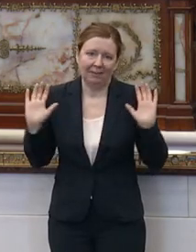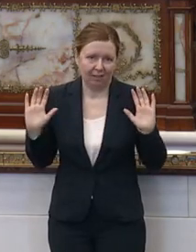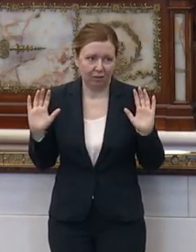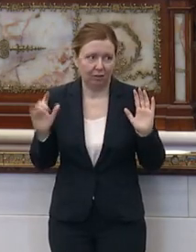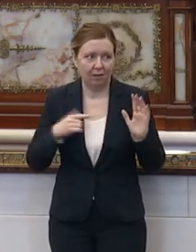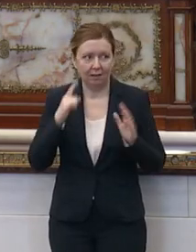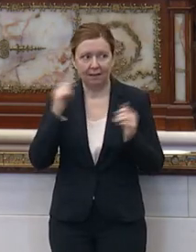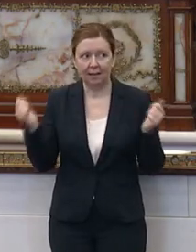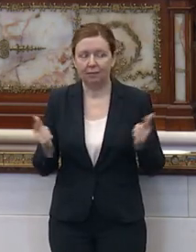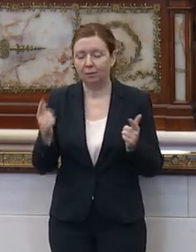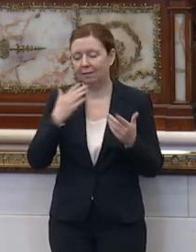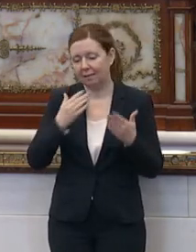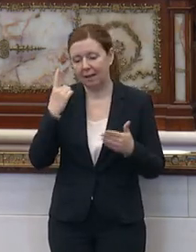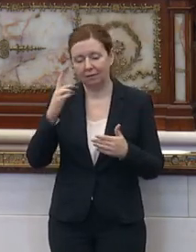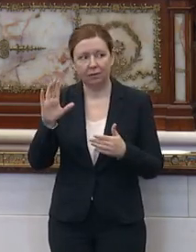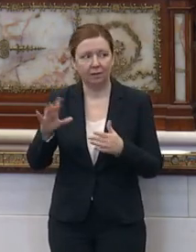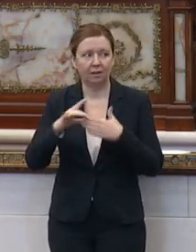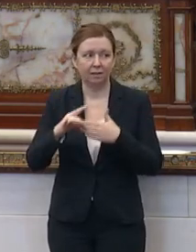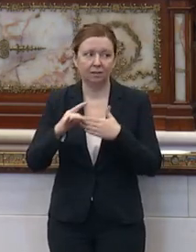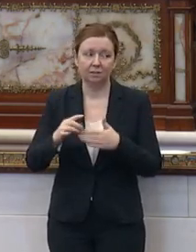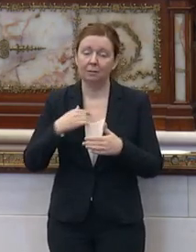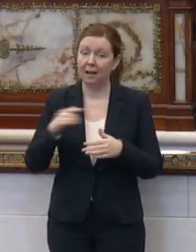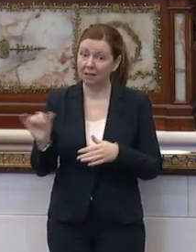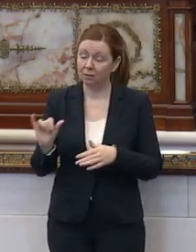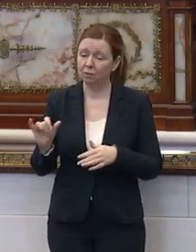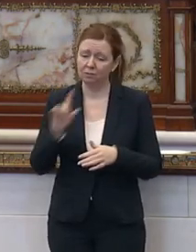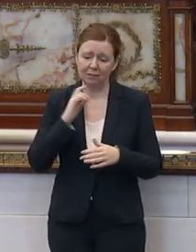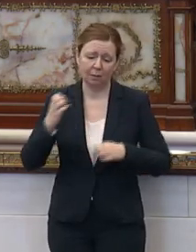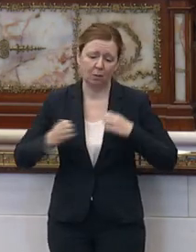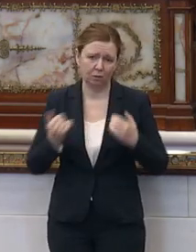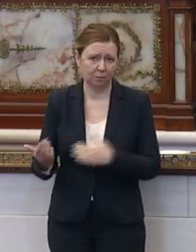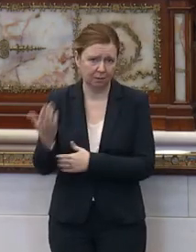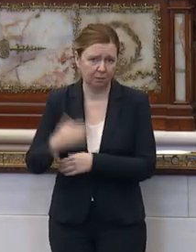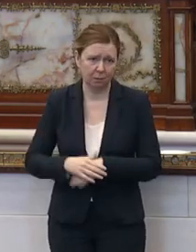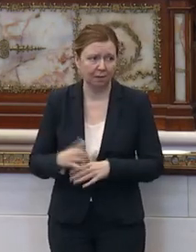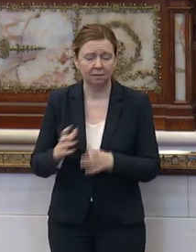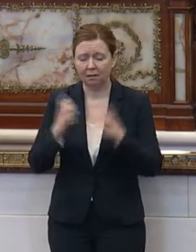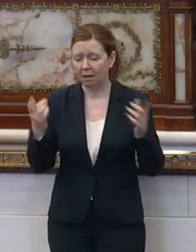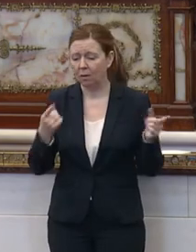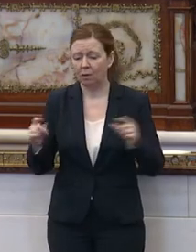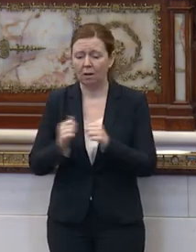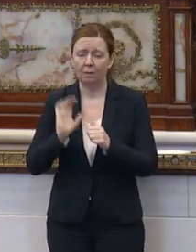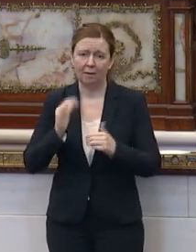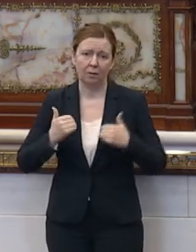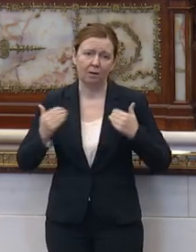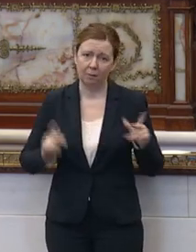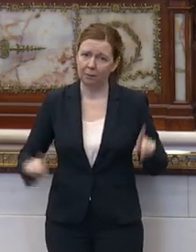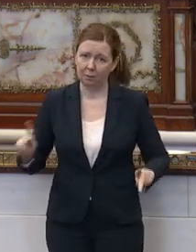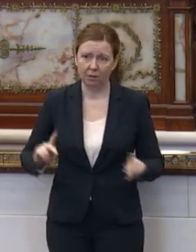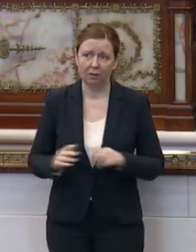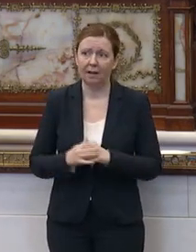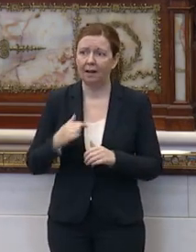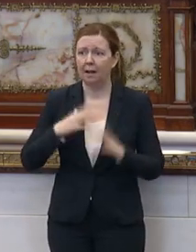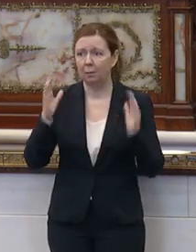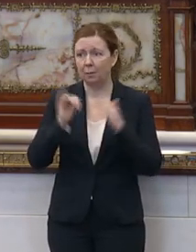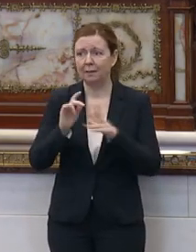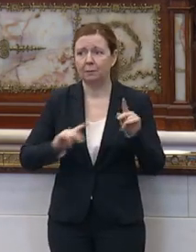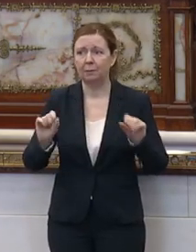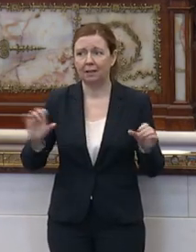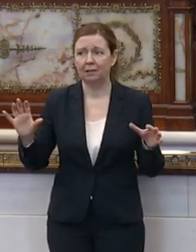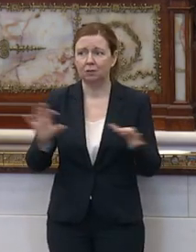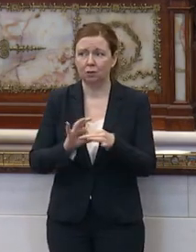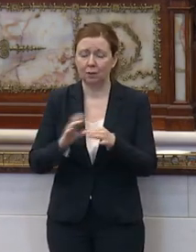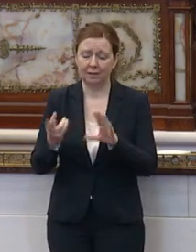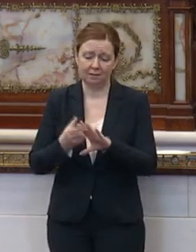I thank everybody for their leadership. I, too, am just a little emotional this morning. There's a lot going on with our young people, and I'm hoping people can join